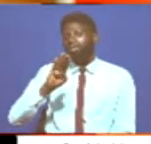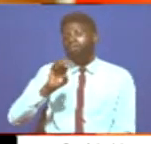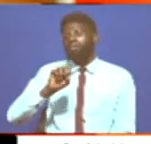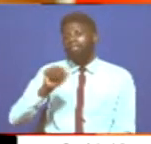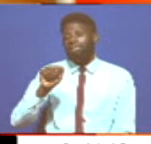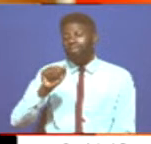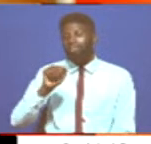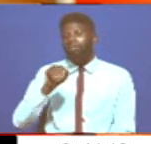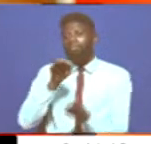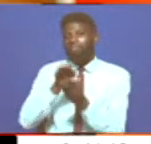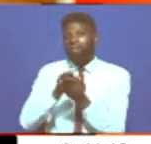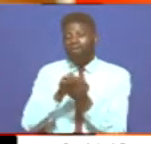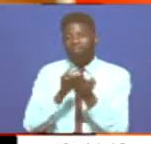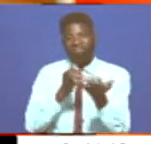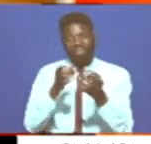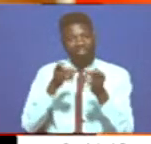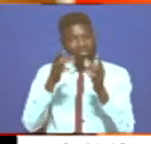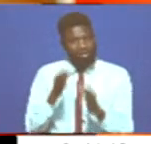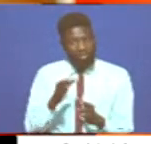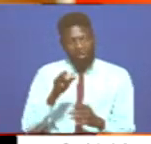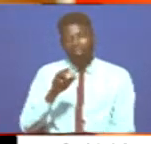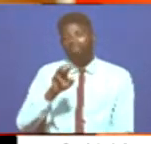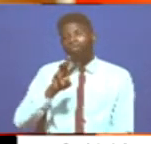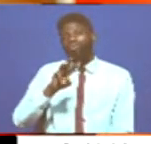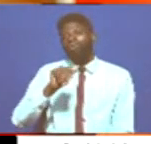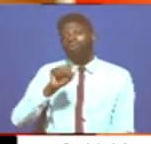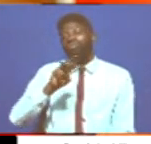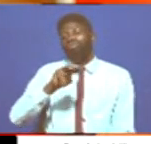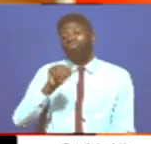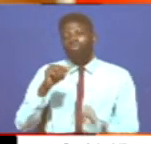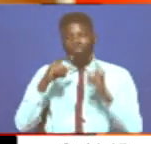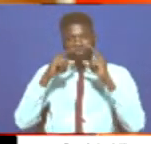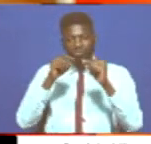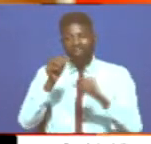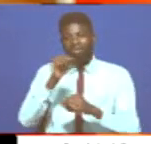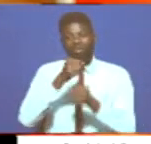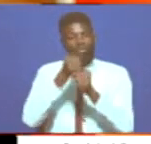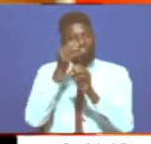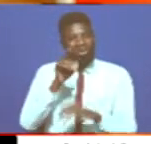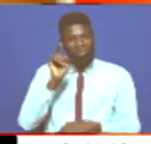Wasuna says stakeholders in the financial ecosystem should